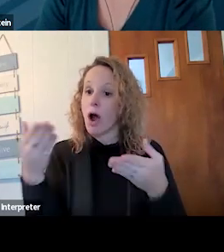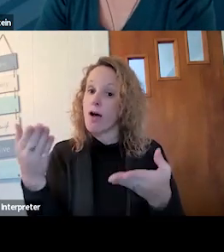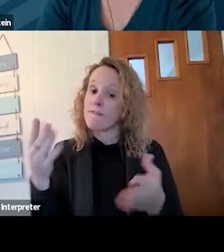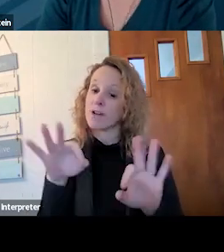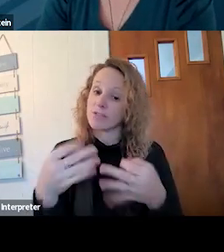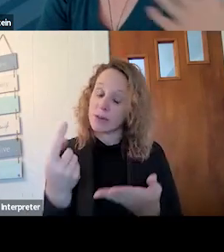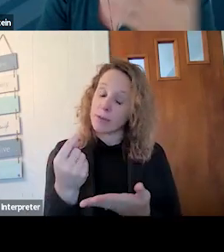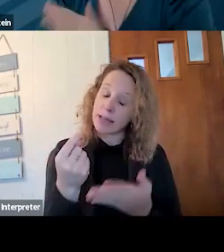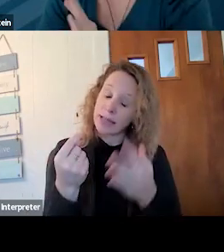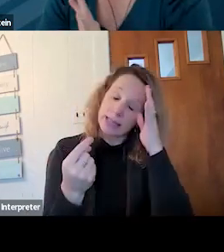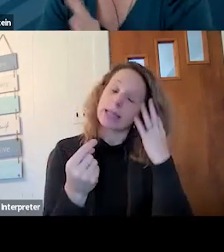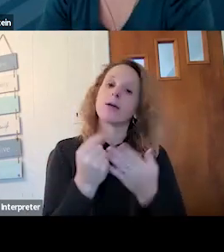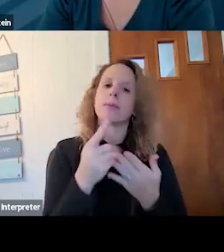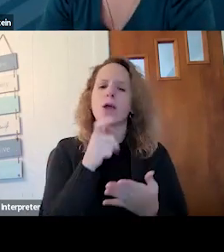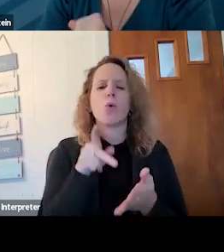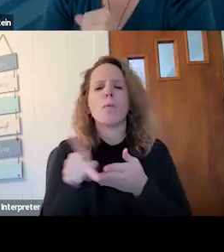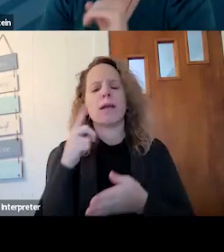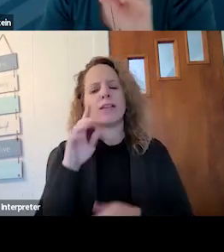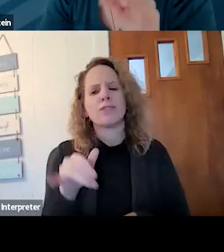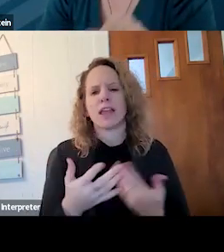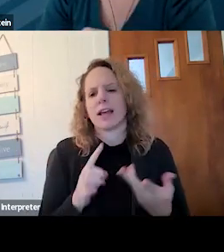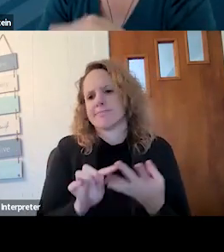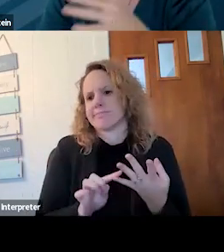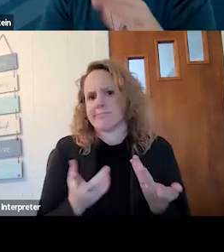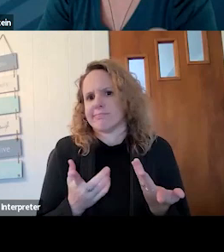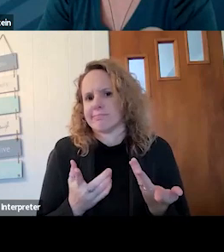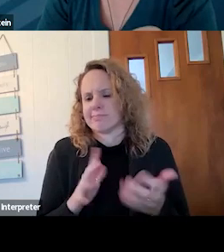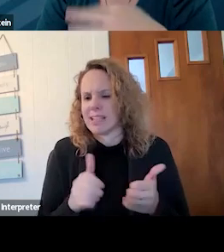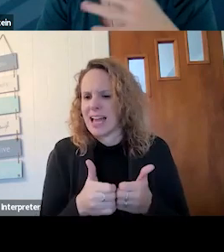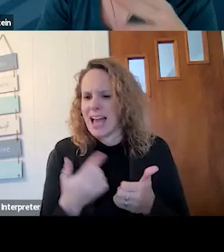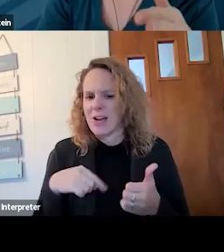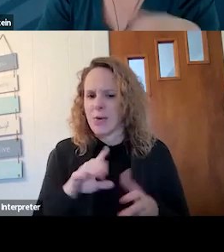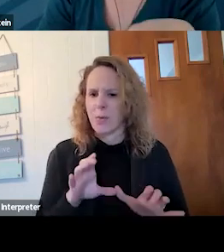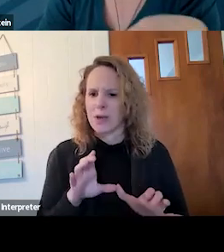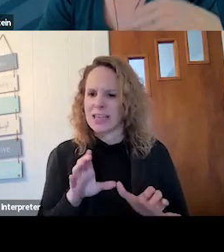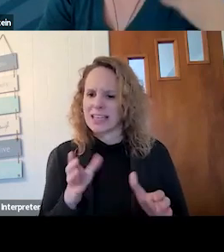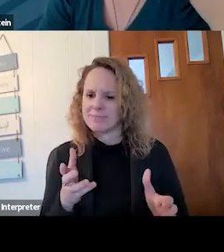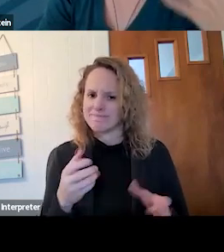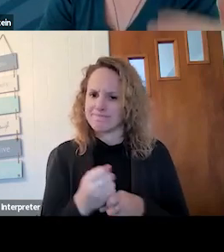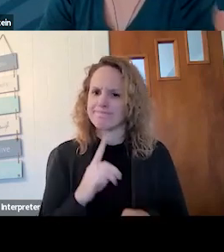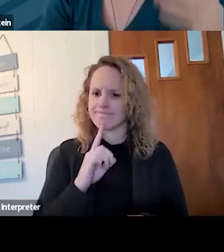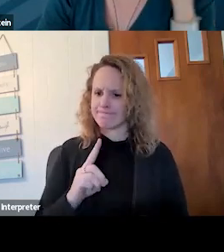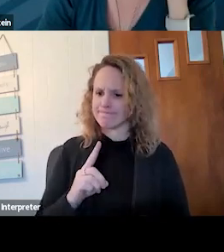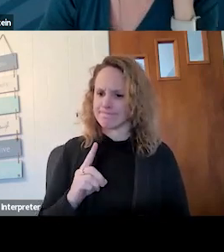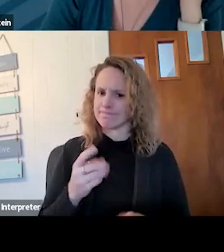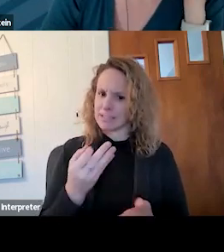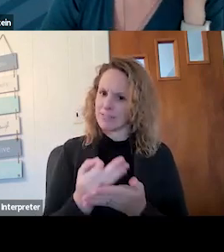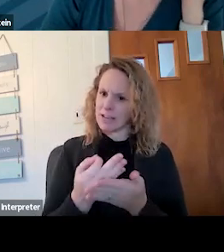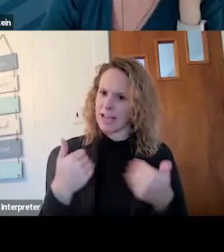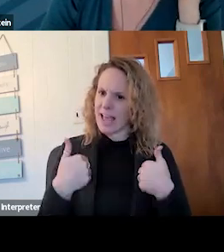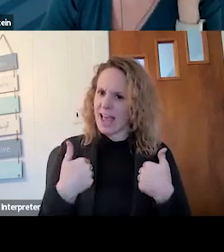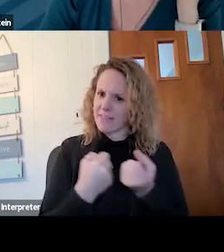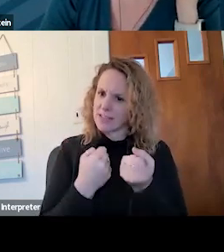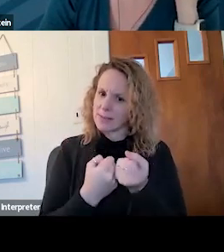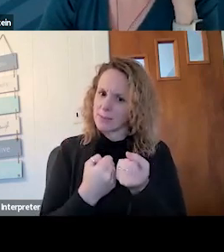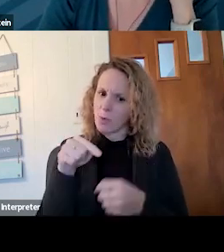that they pay for it, or is the court paying for it? So how do we, ensure that there is the funding to support this